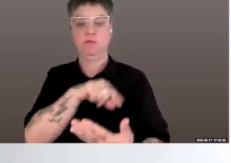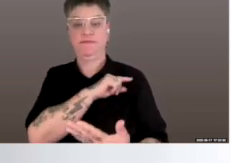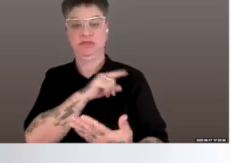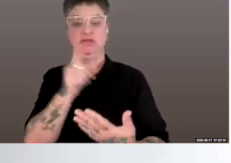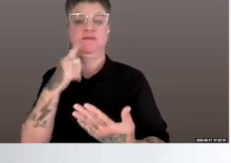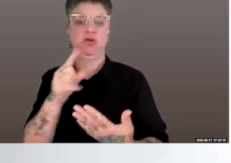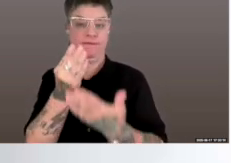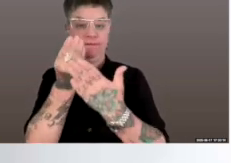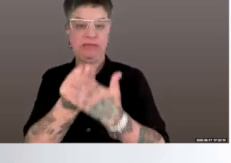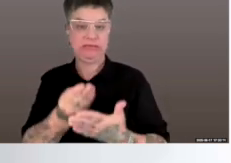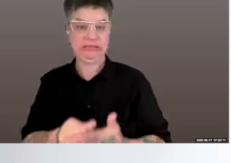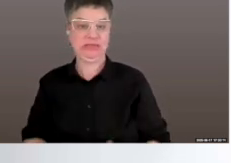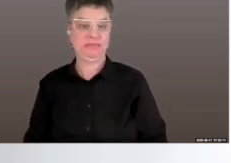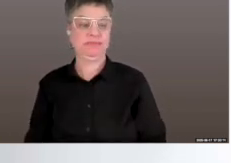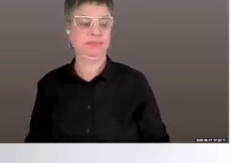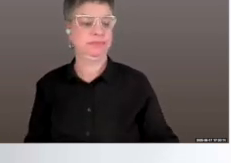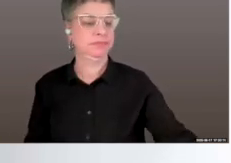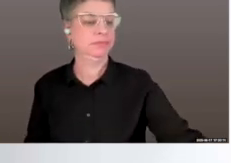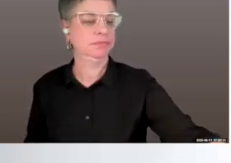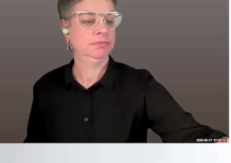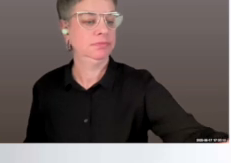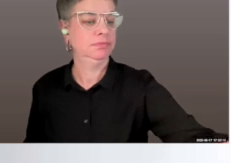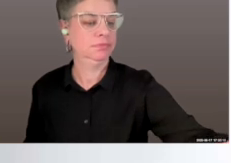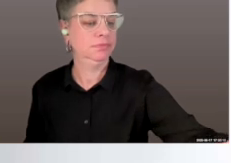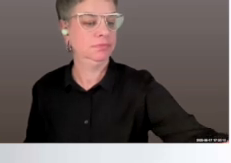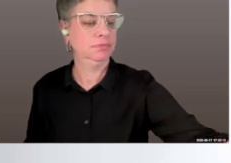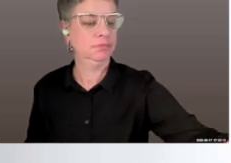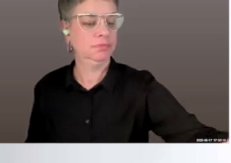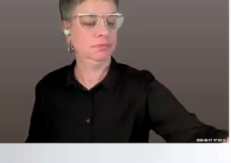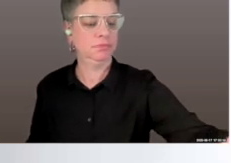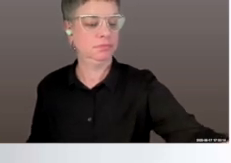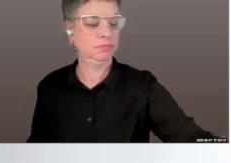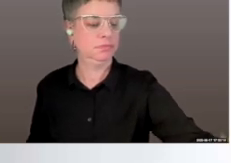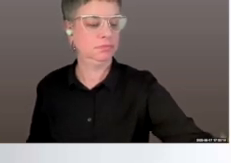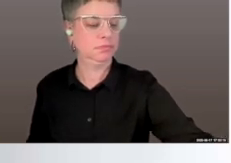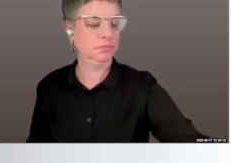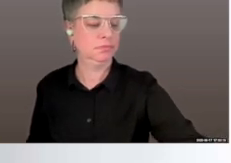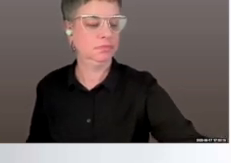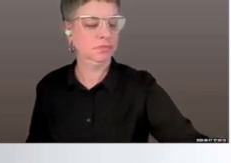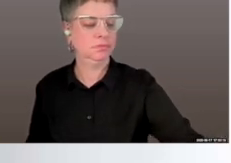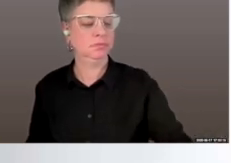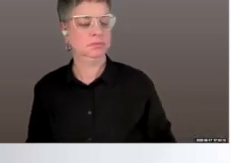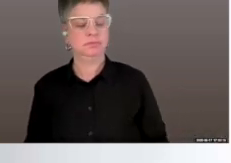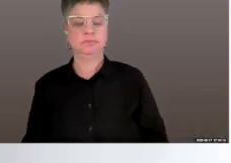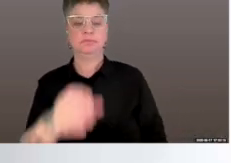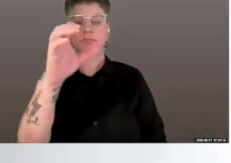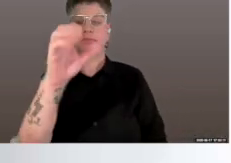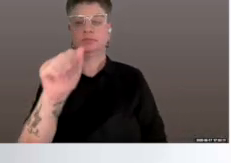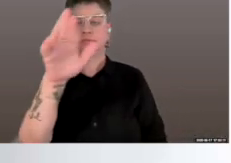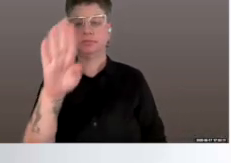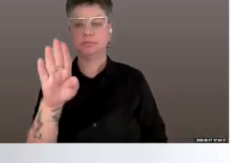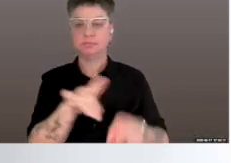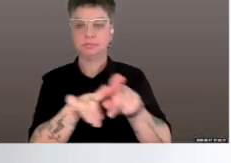Additionally, as I previously mentioned, you'll also have an opportunity to review and provide us with written